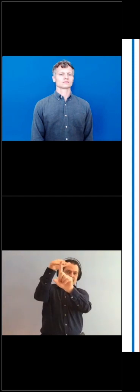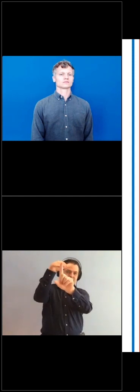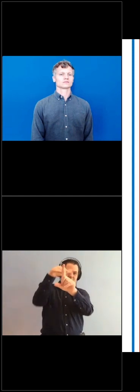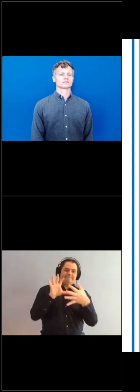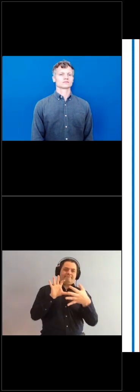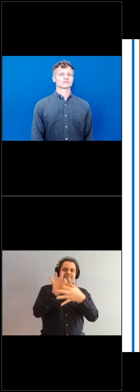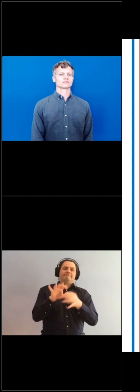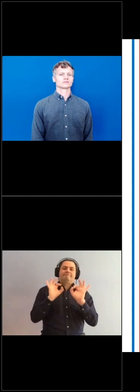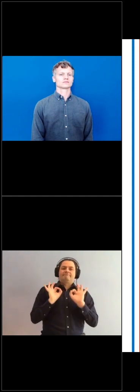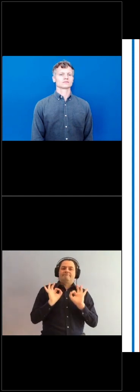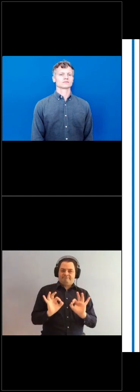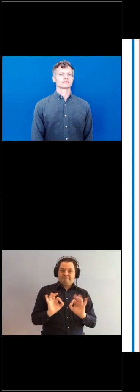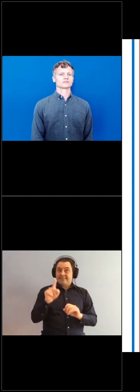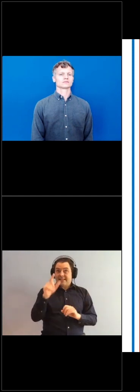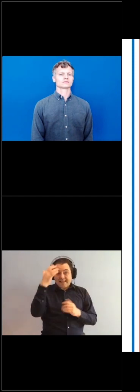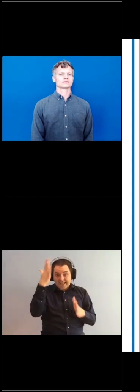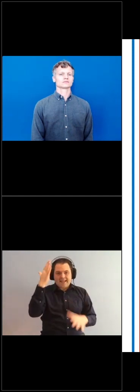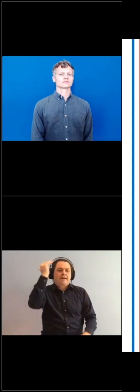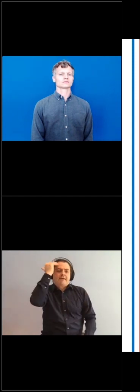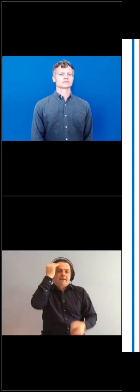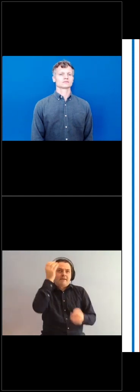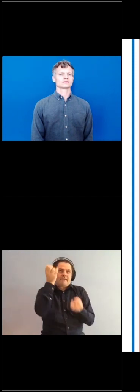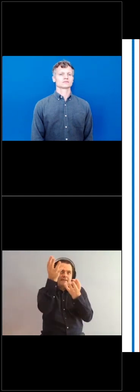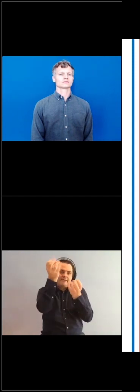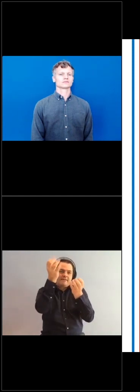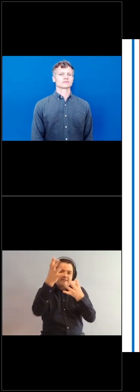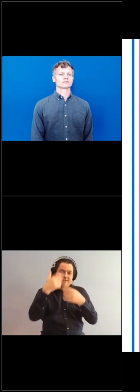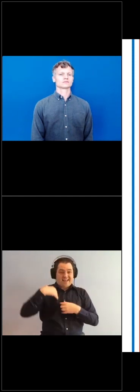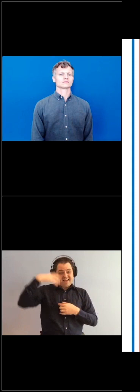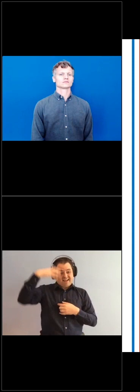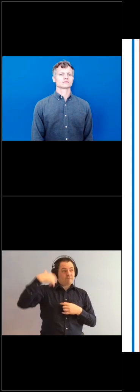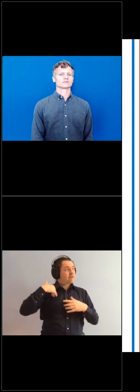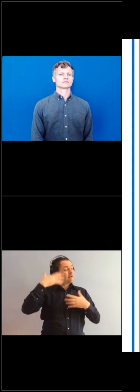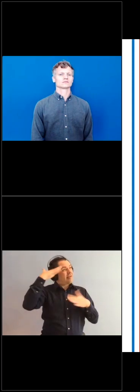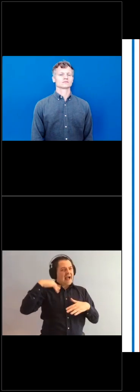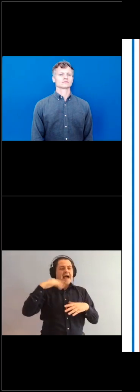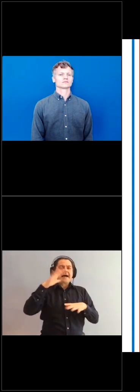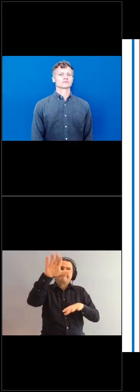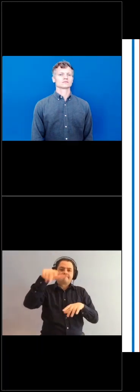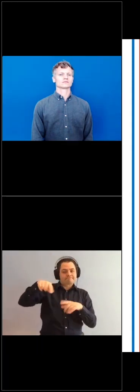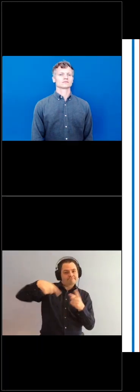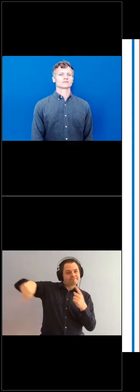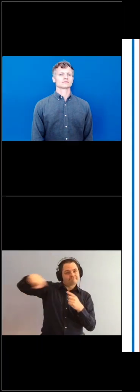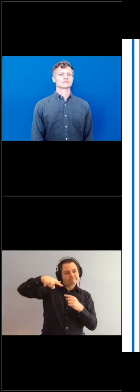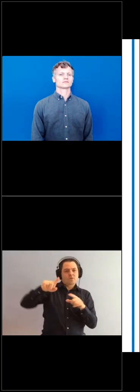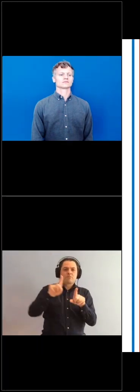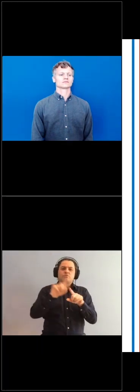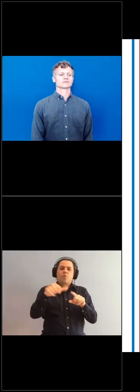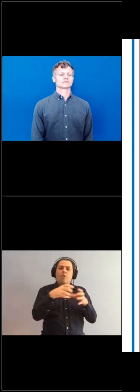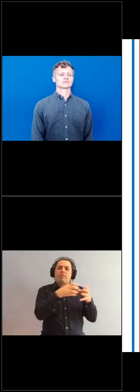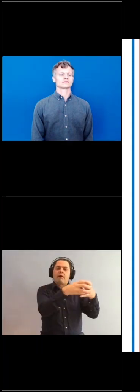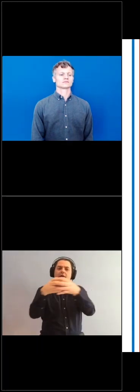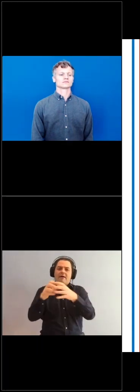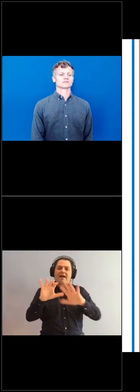raising awareness and sensitizing governments and humanitarian actors. And of course, it